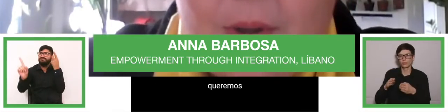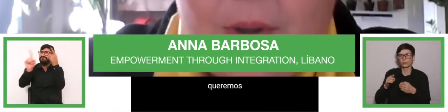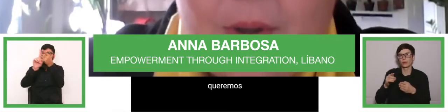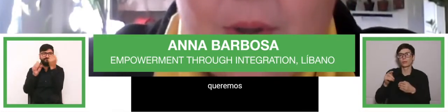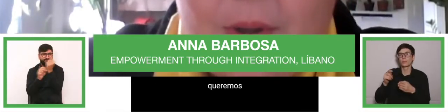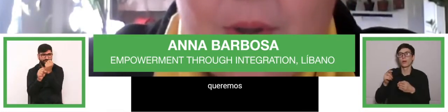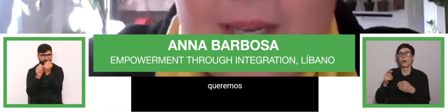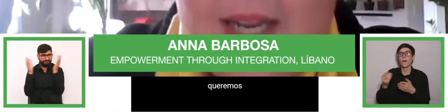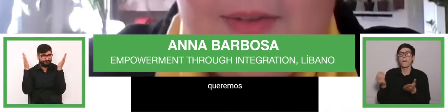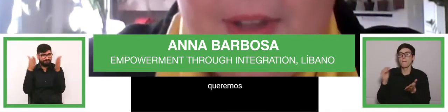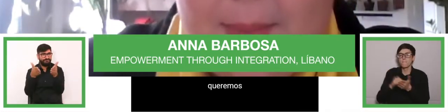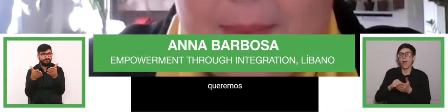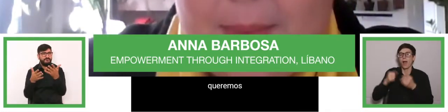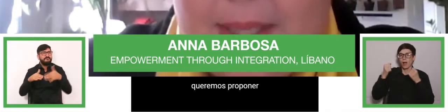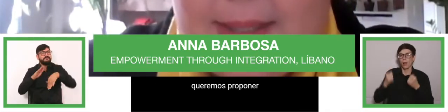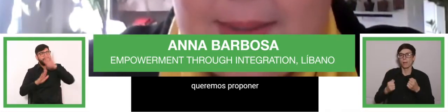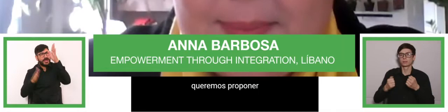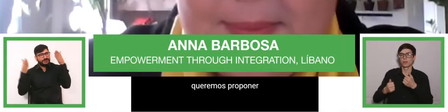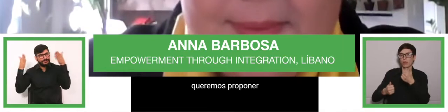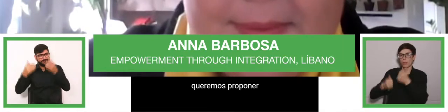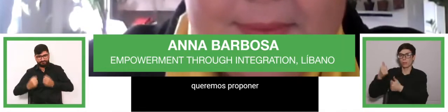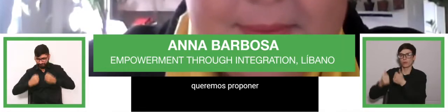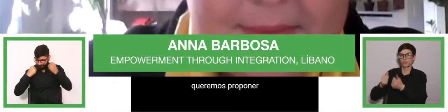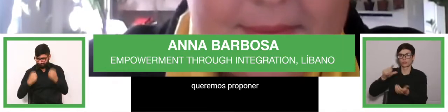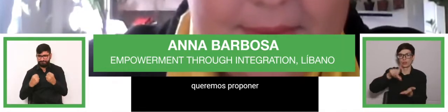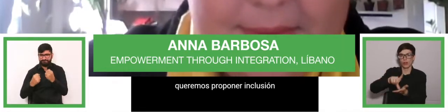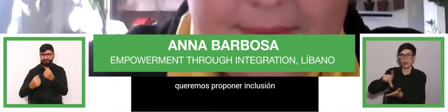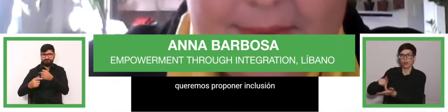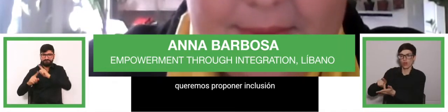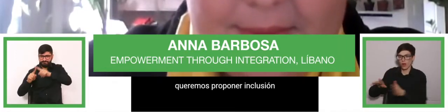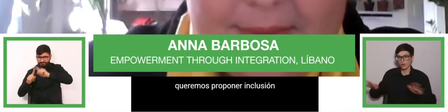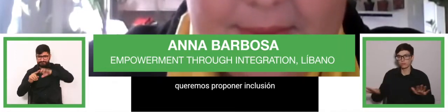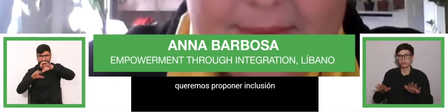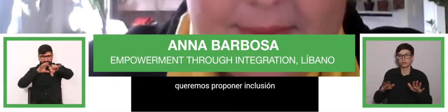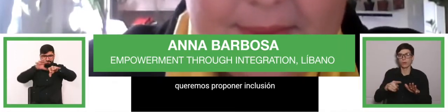professionals, local professionals, and families.